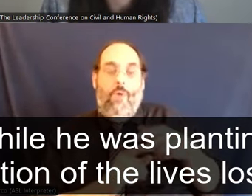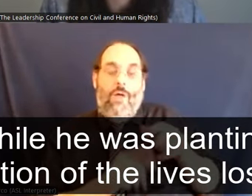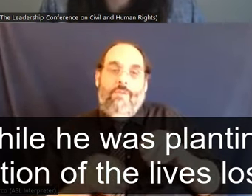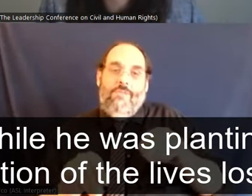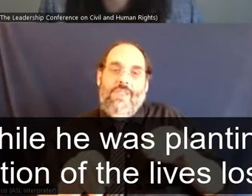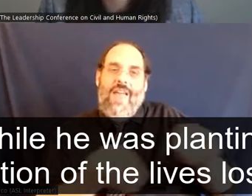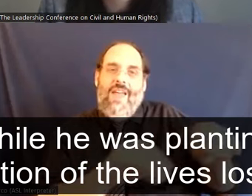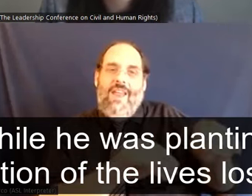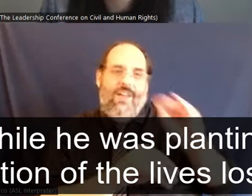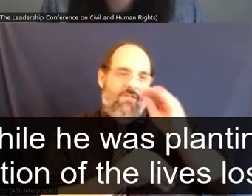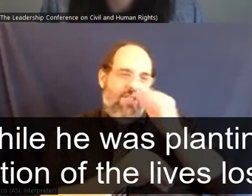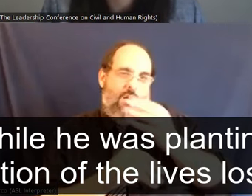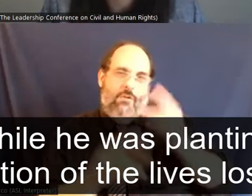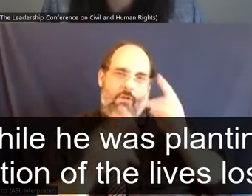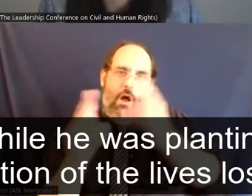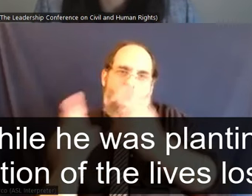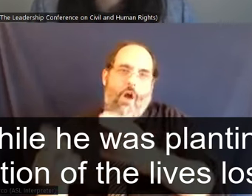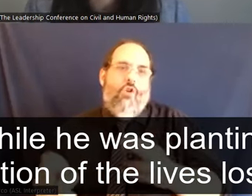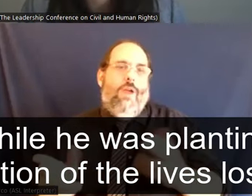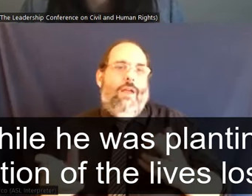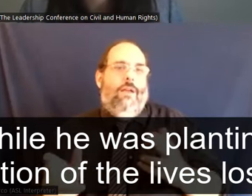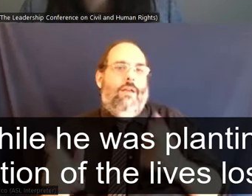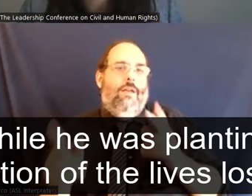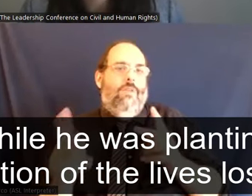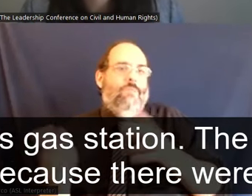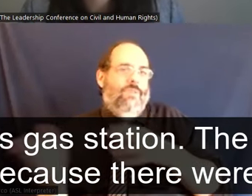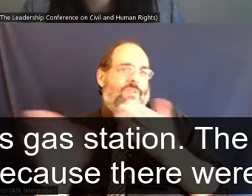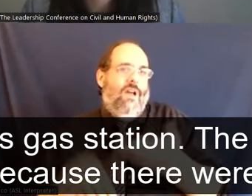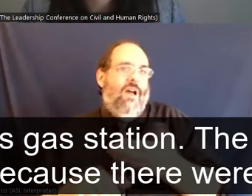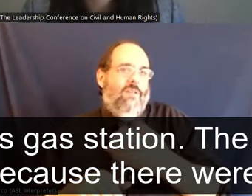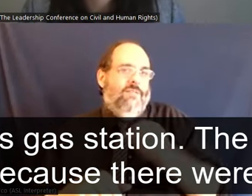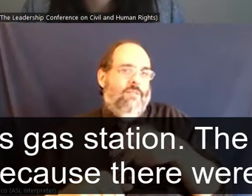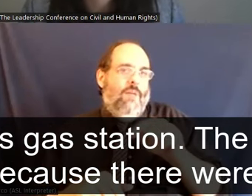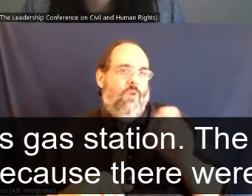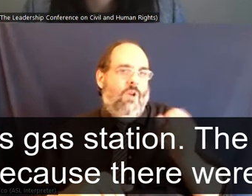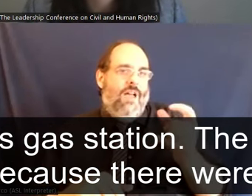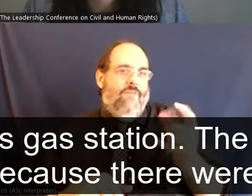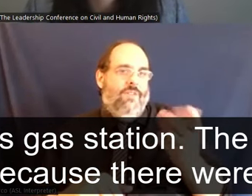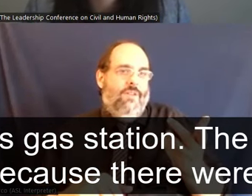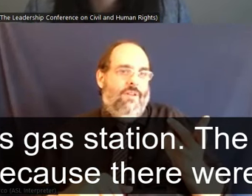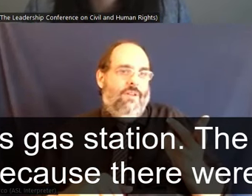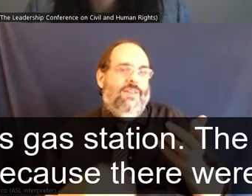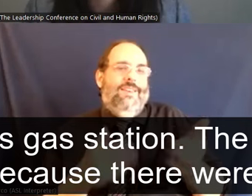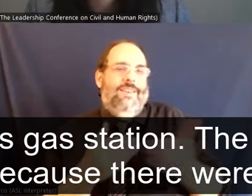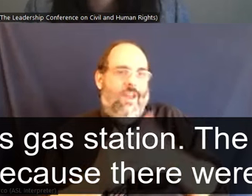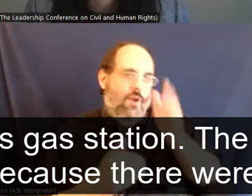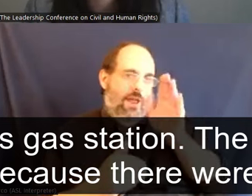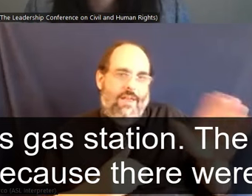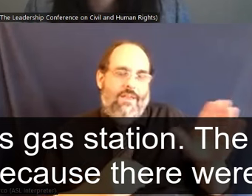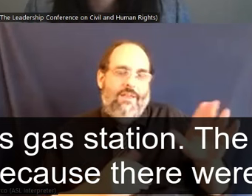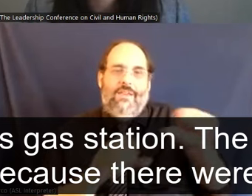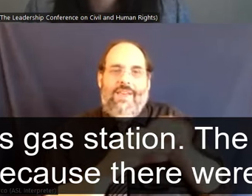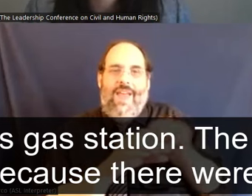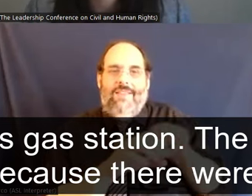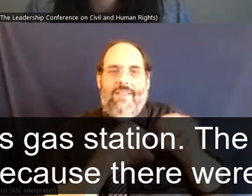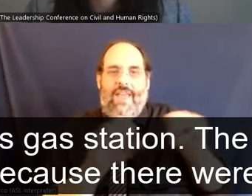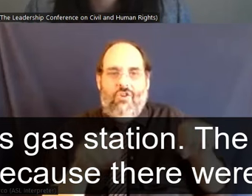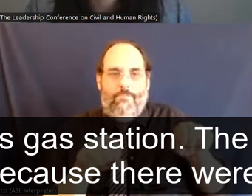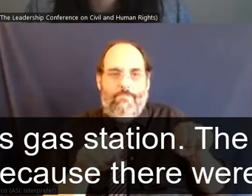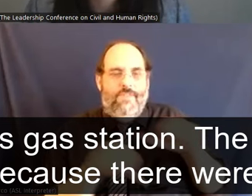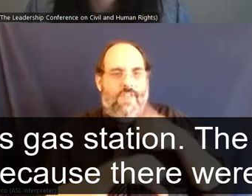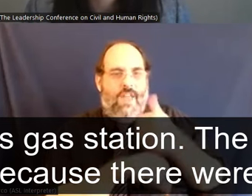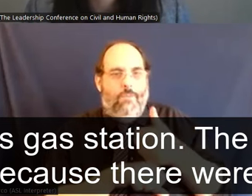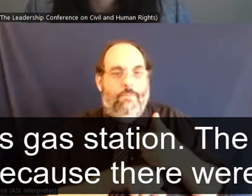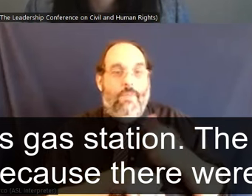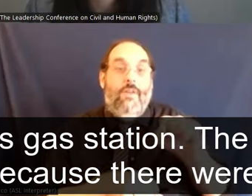flowers in commemoration of the lives lost on 9/11 right outside his gas station. The Sikh